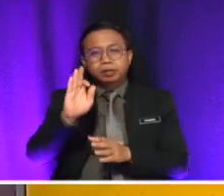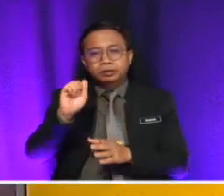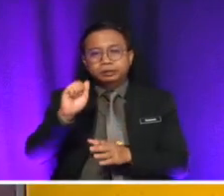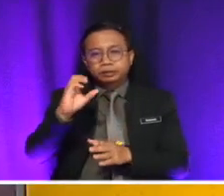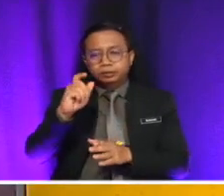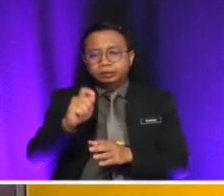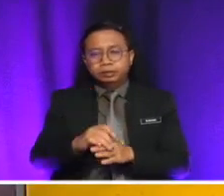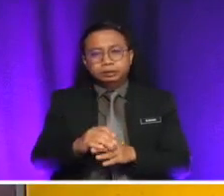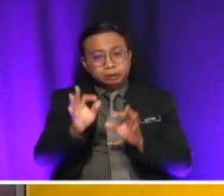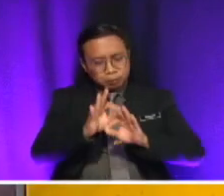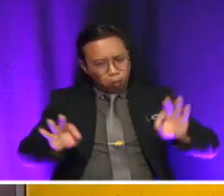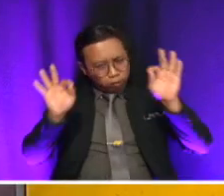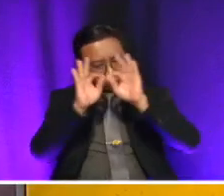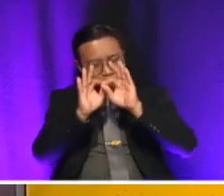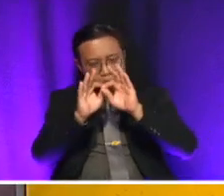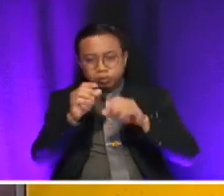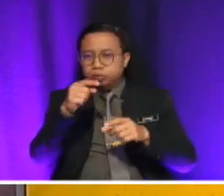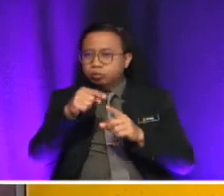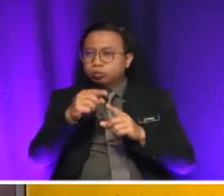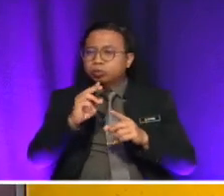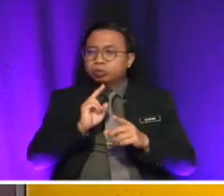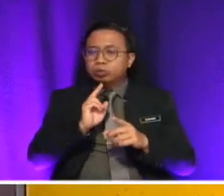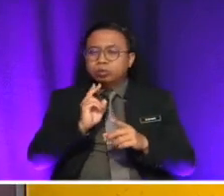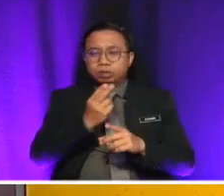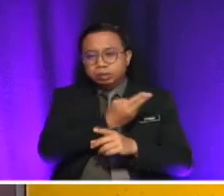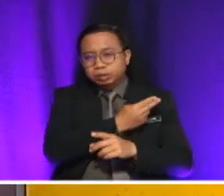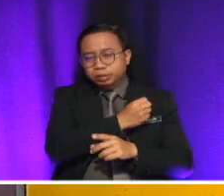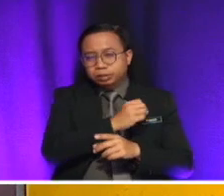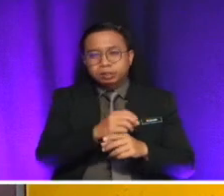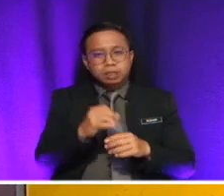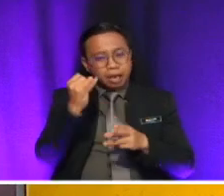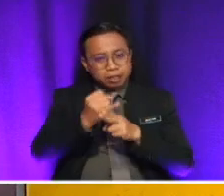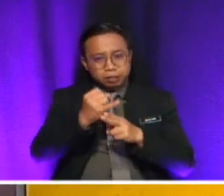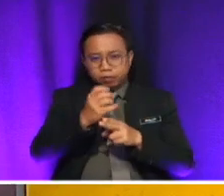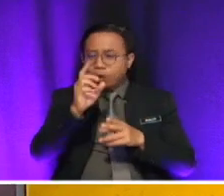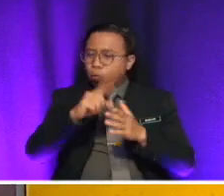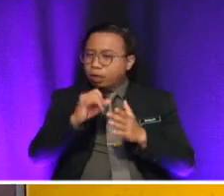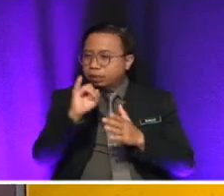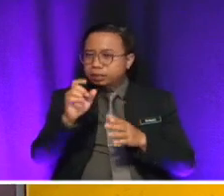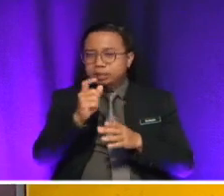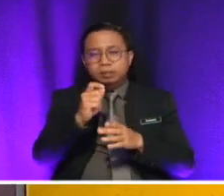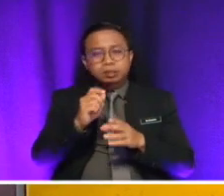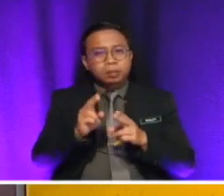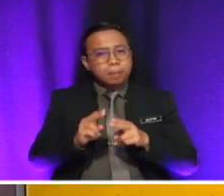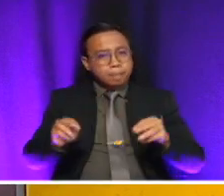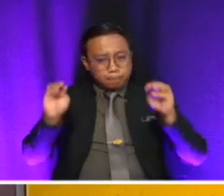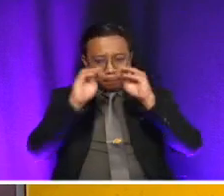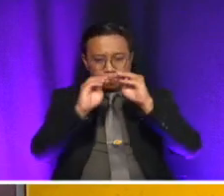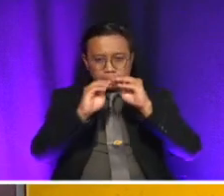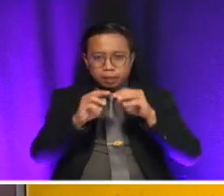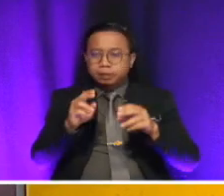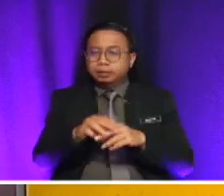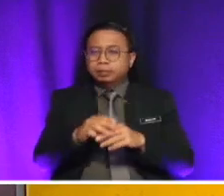important for us to just dissect them into paragraphs, identify what is the main paragraph in each text